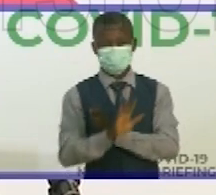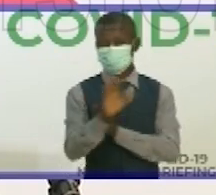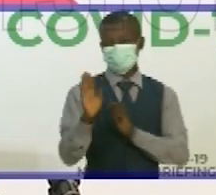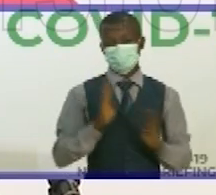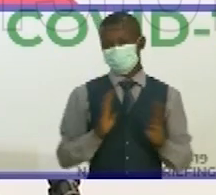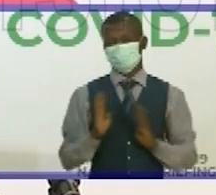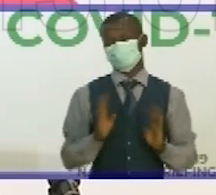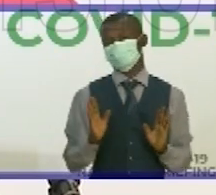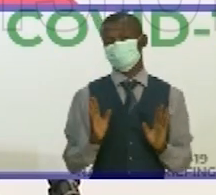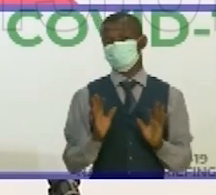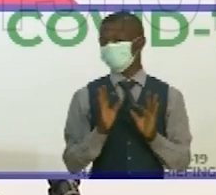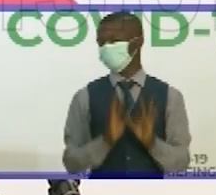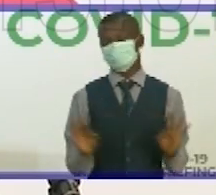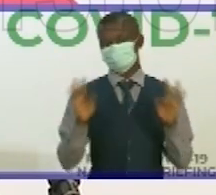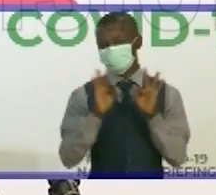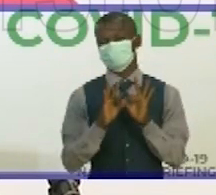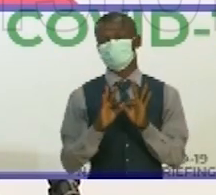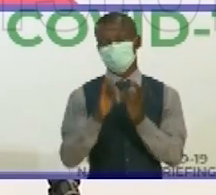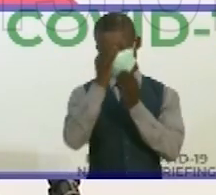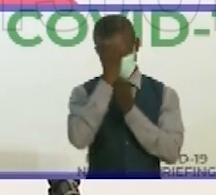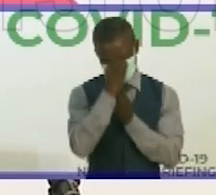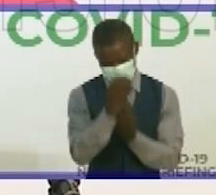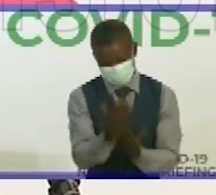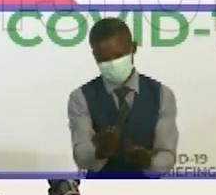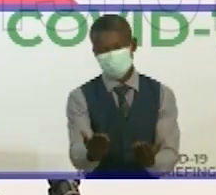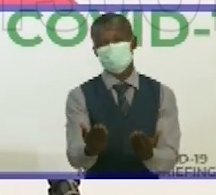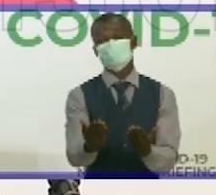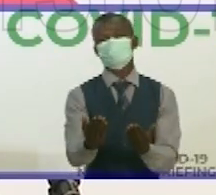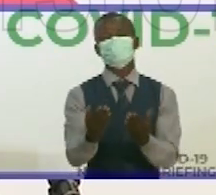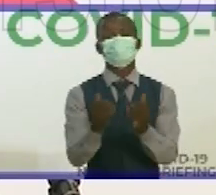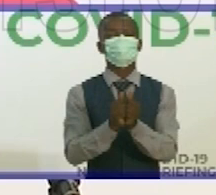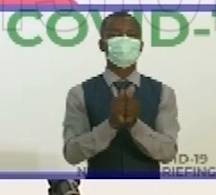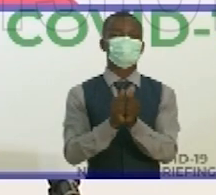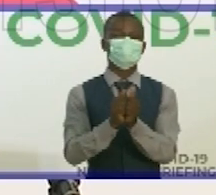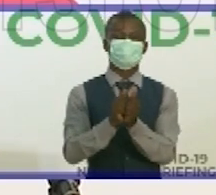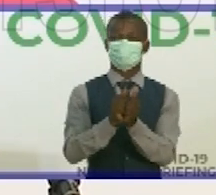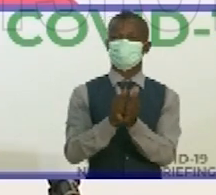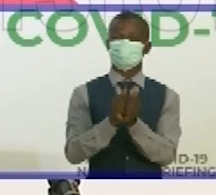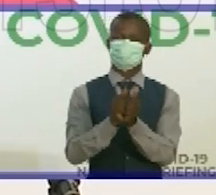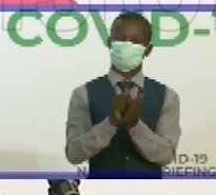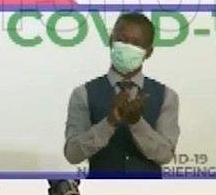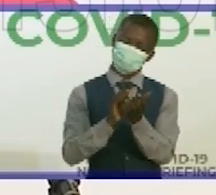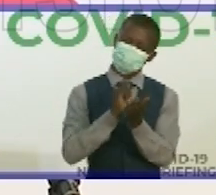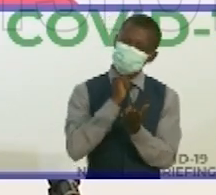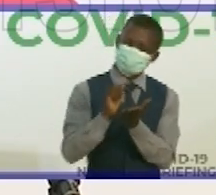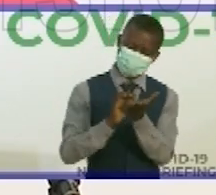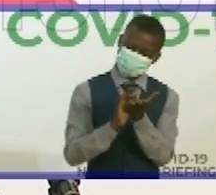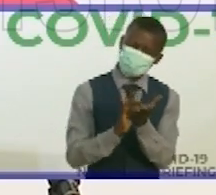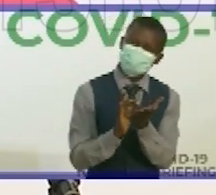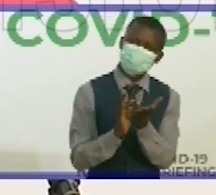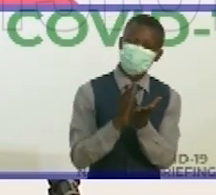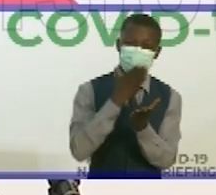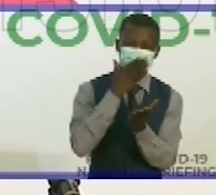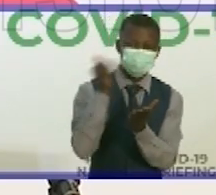up their compliances with non-pharmaceutical measures. The best